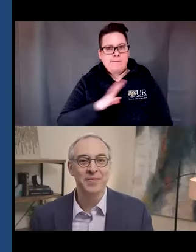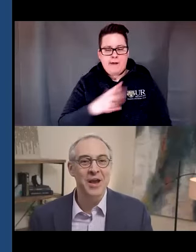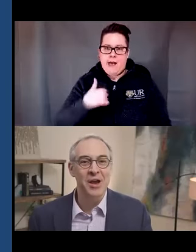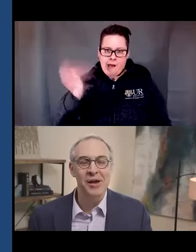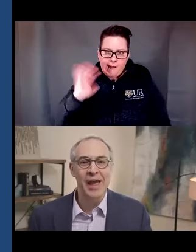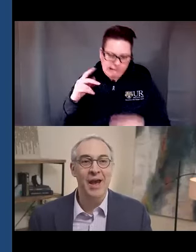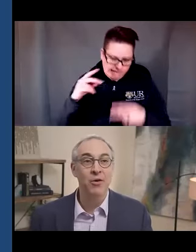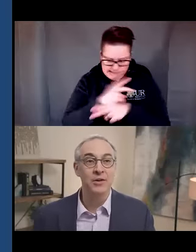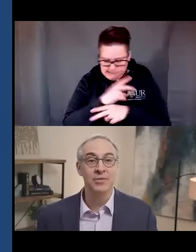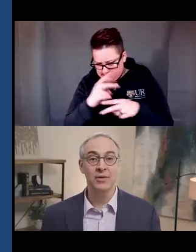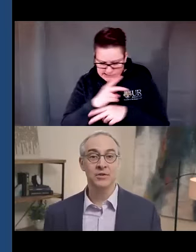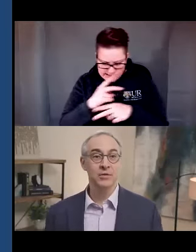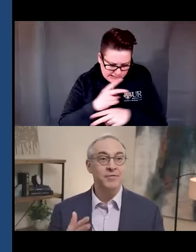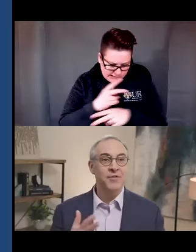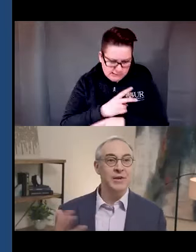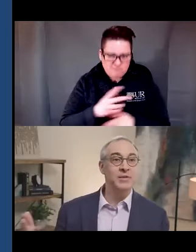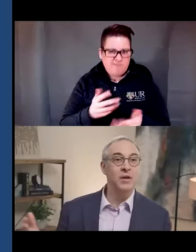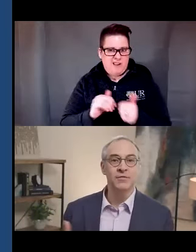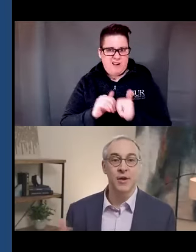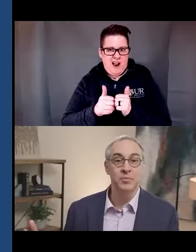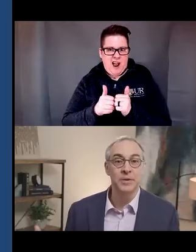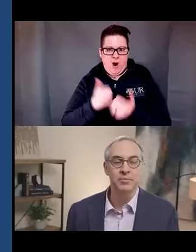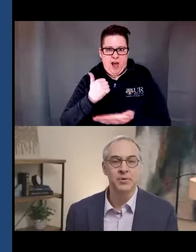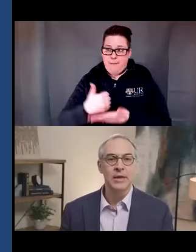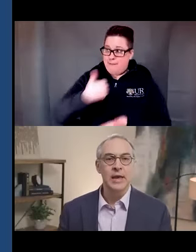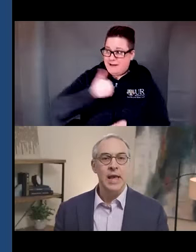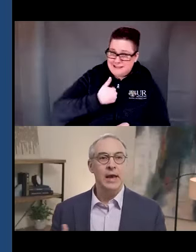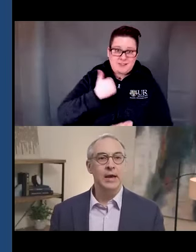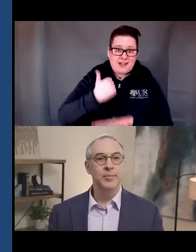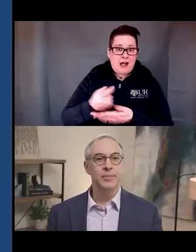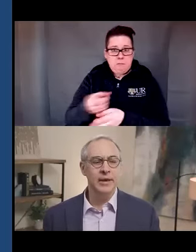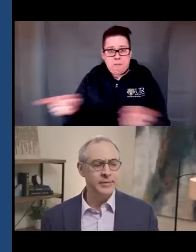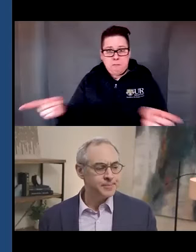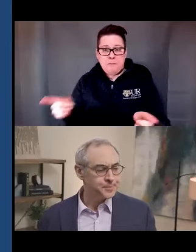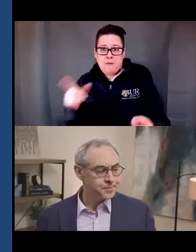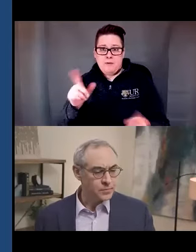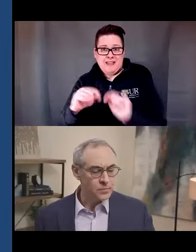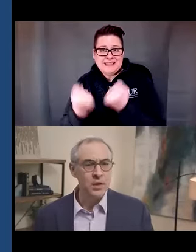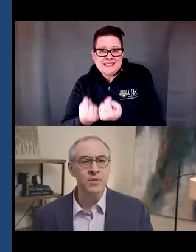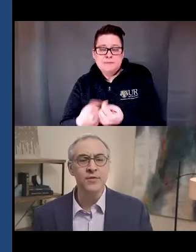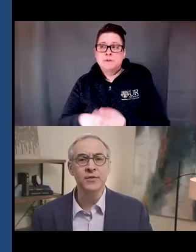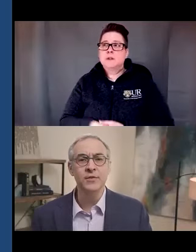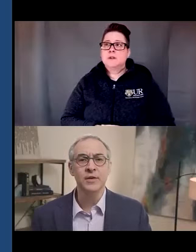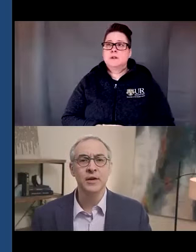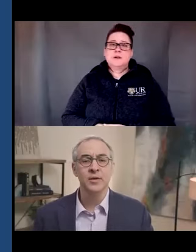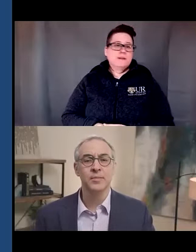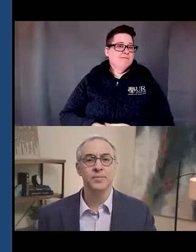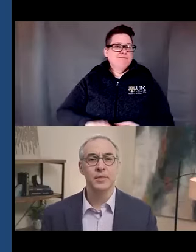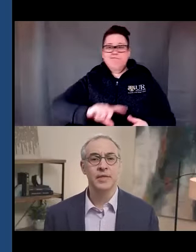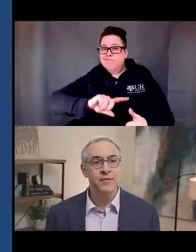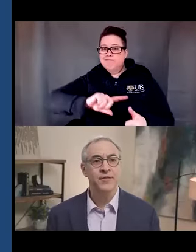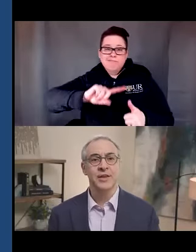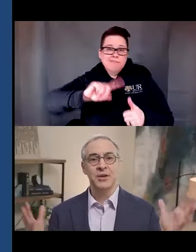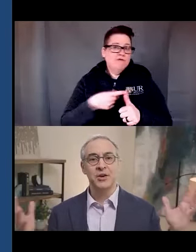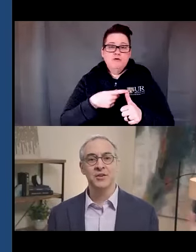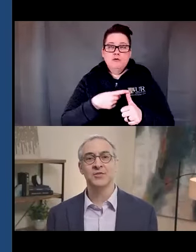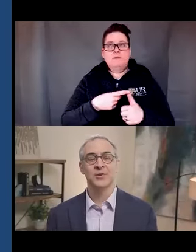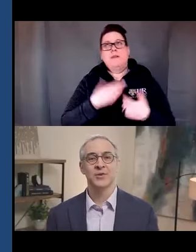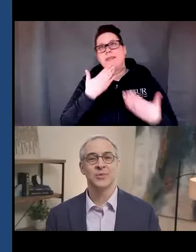out how could I do that for myself, for other people. And the first,